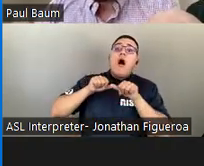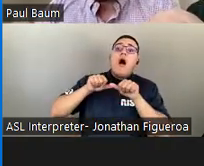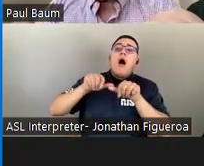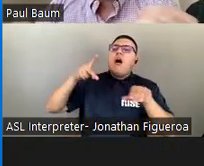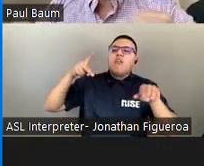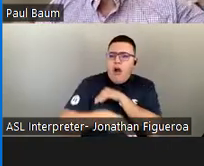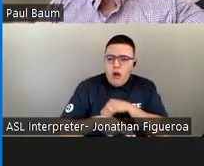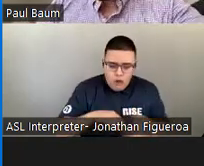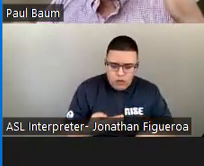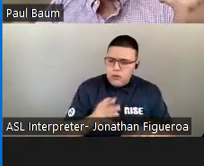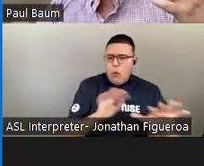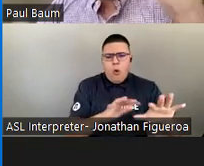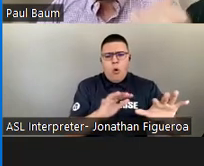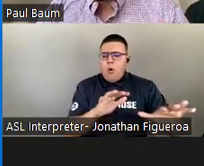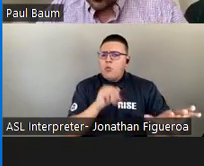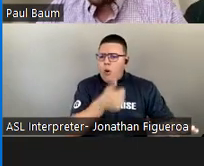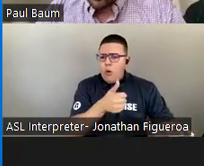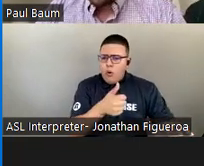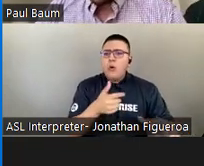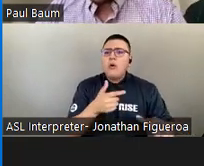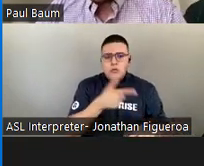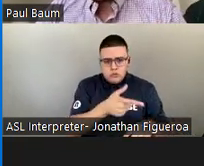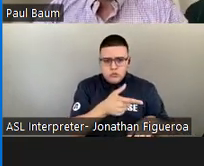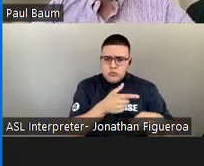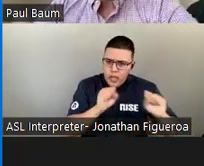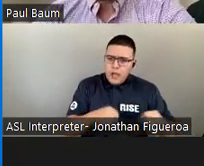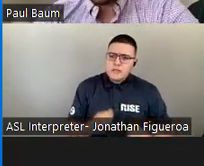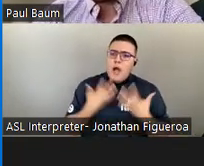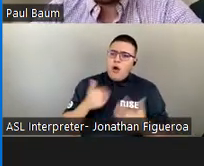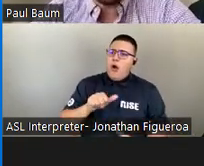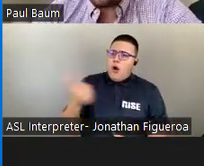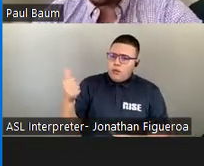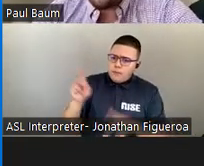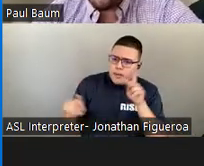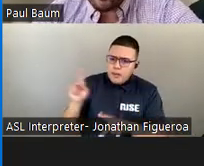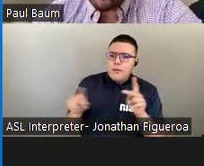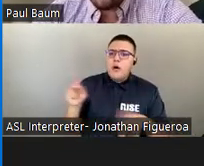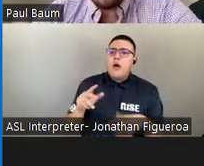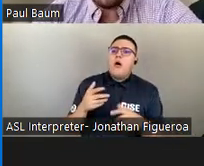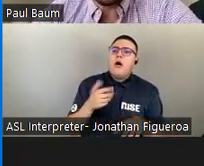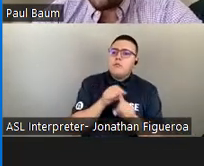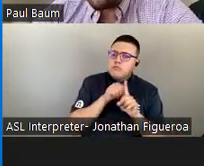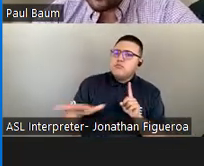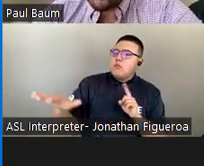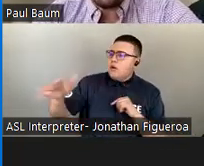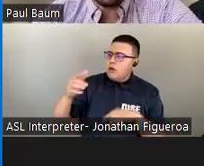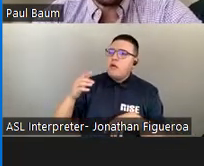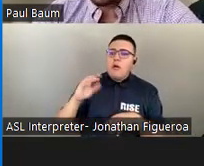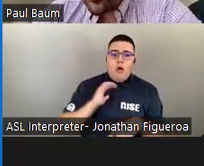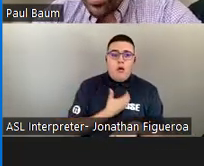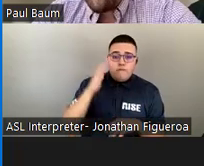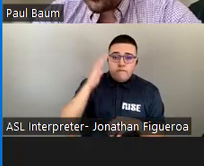that's inspired to move forward and help others. Because I believe that is our future. It's going to be